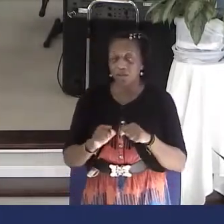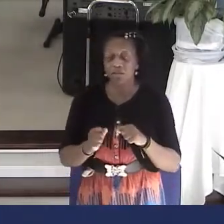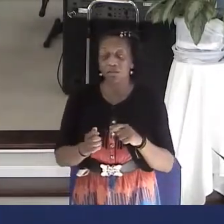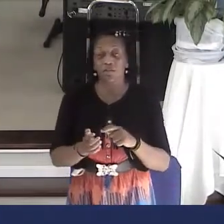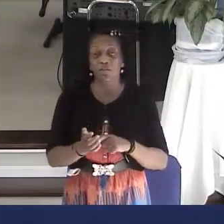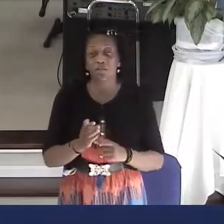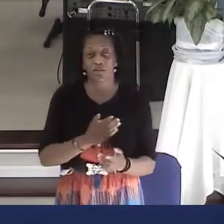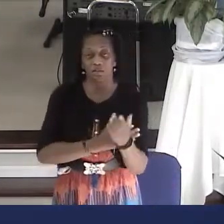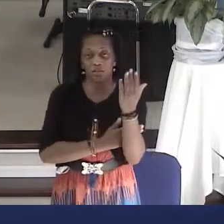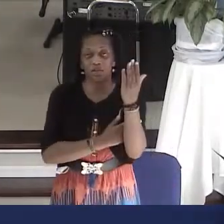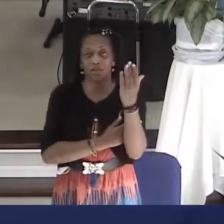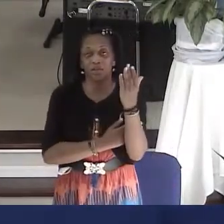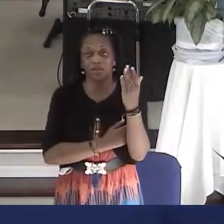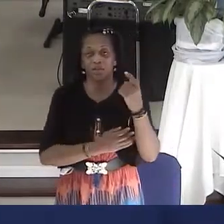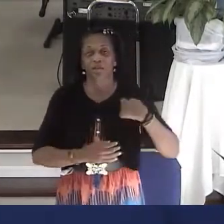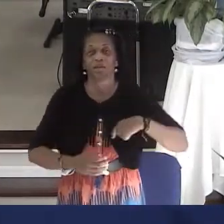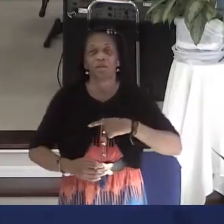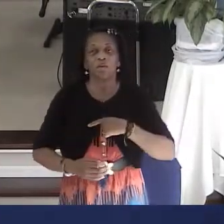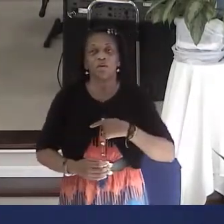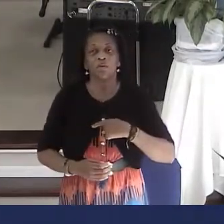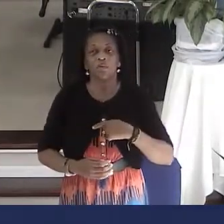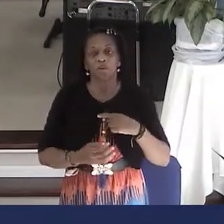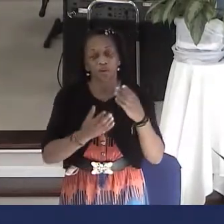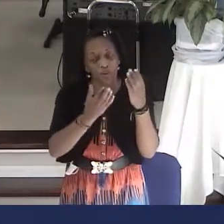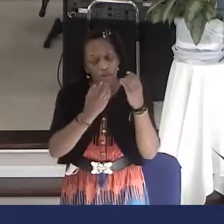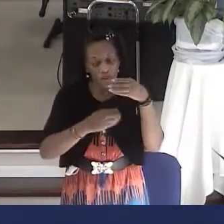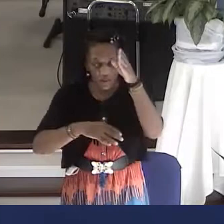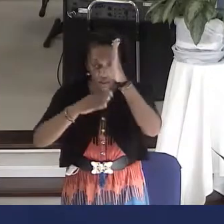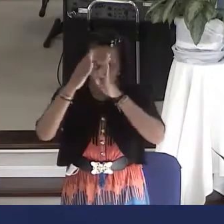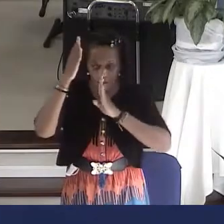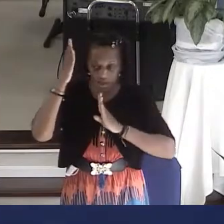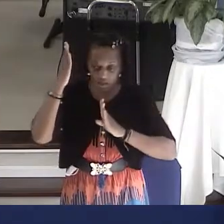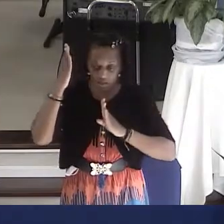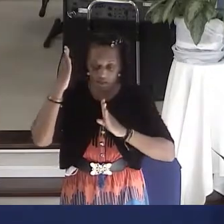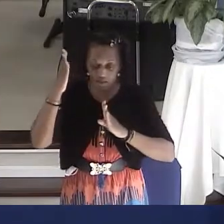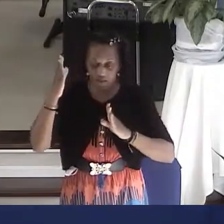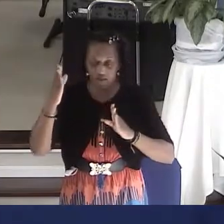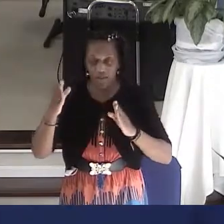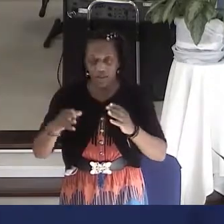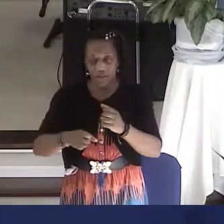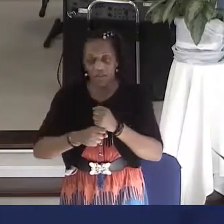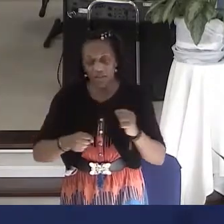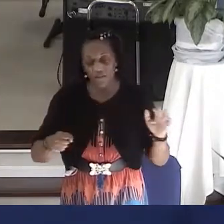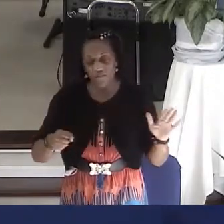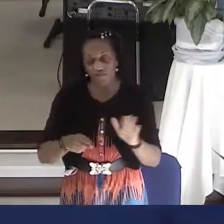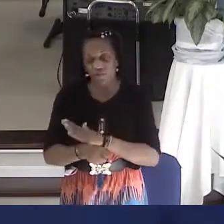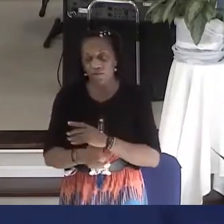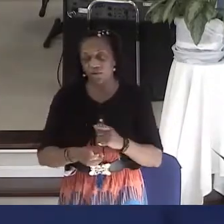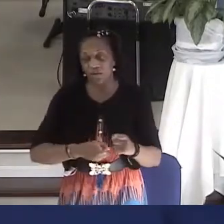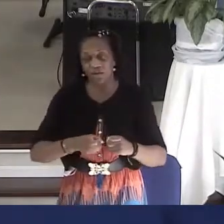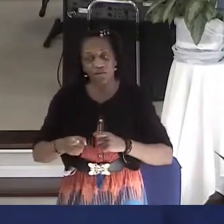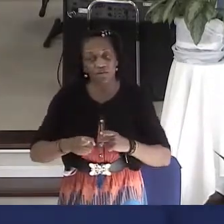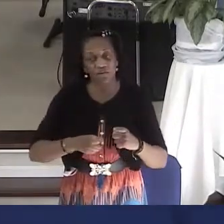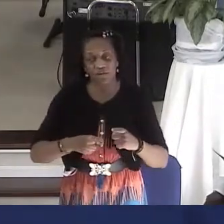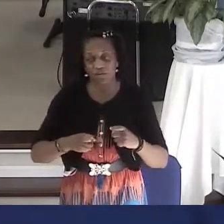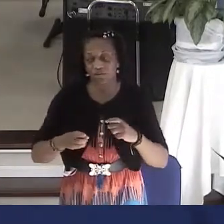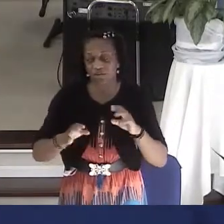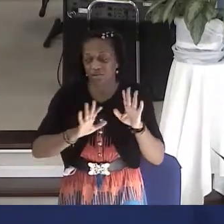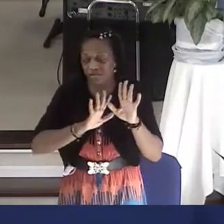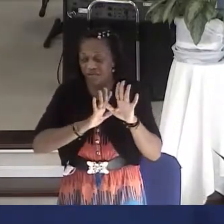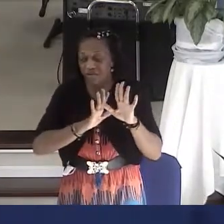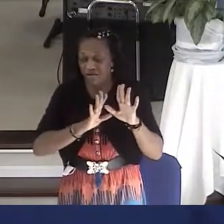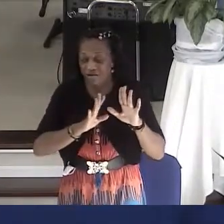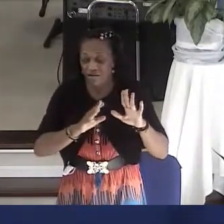our minds. Fear about vaccine, wrong information,